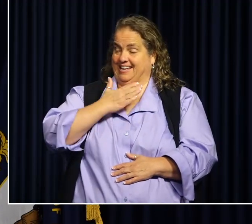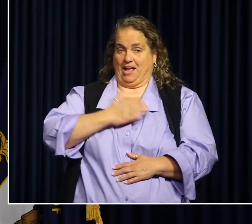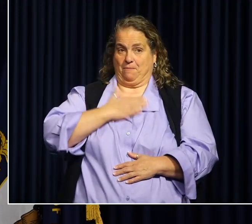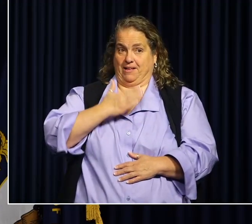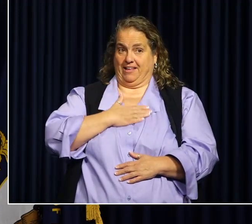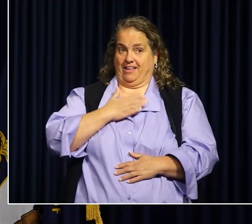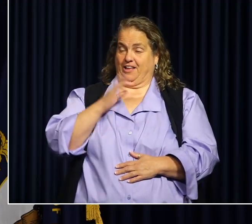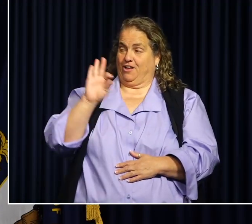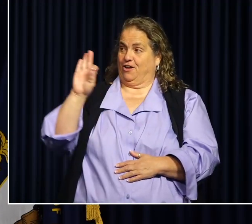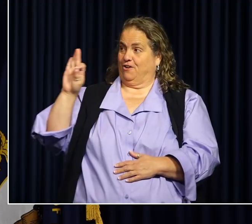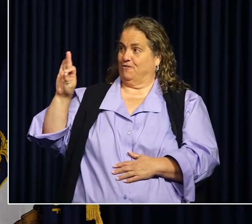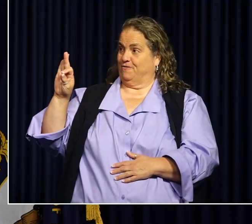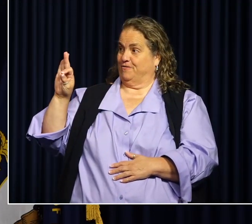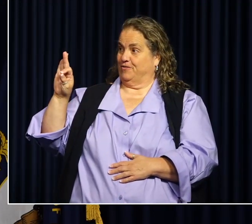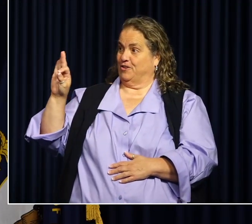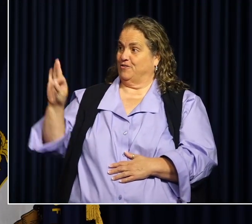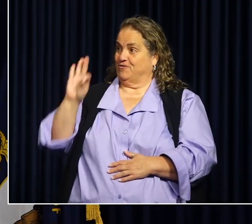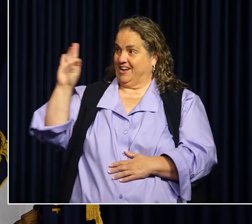Friday.